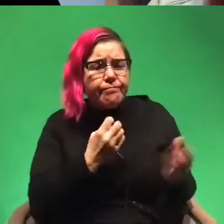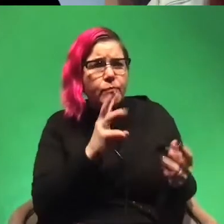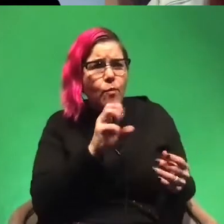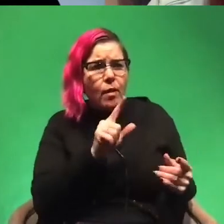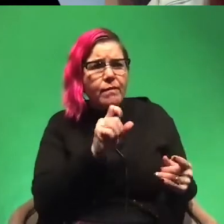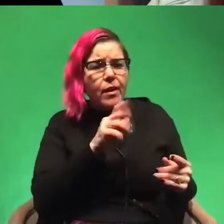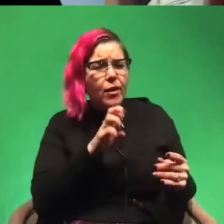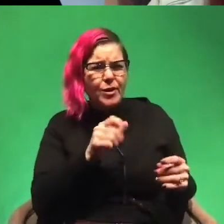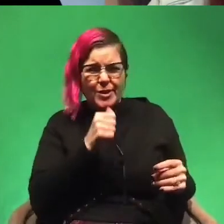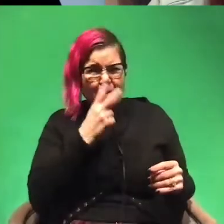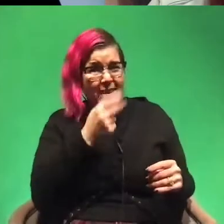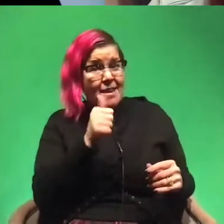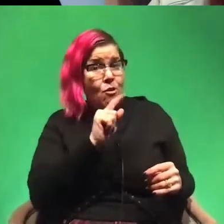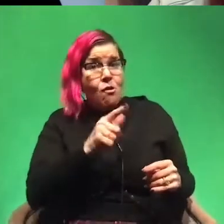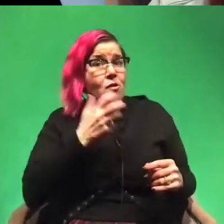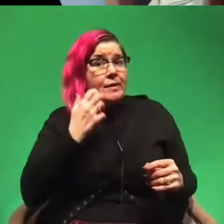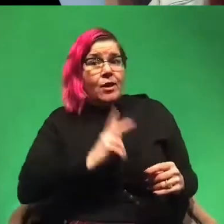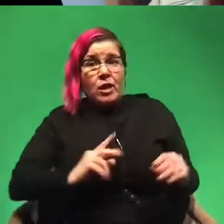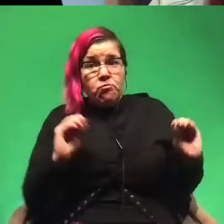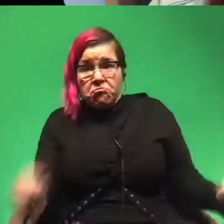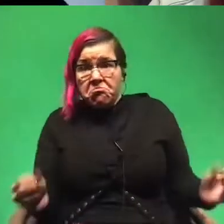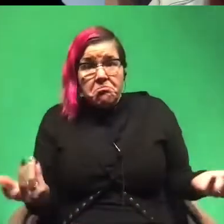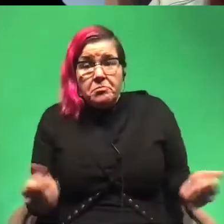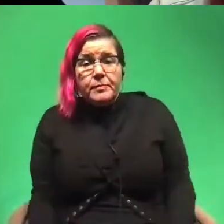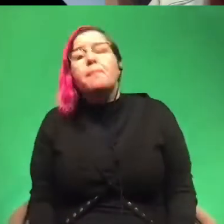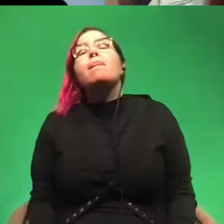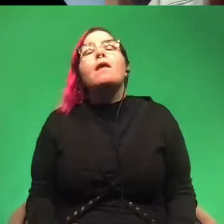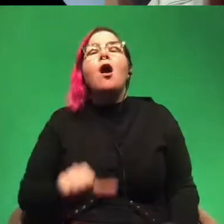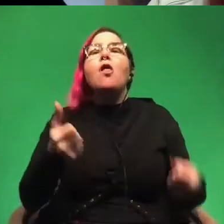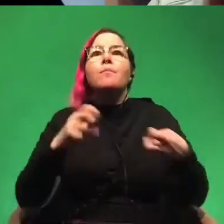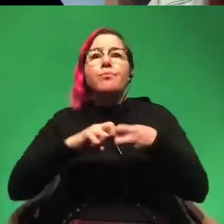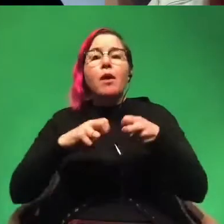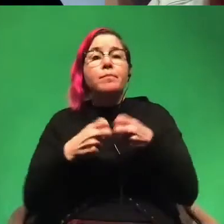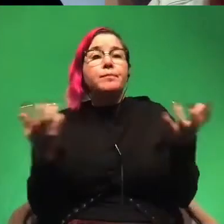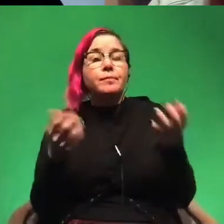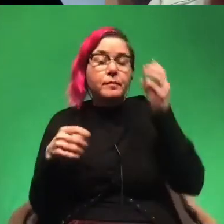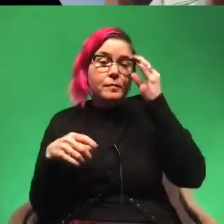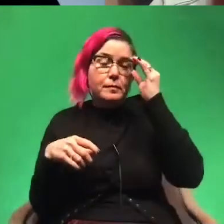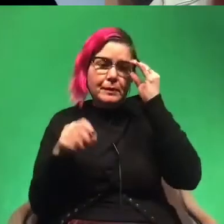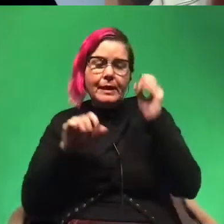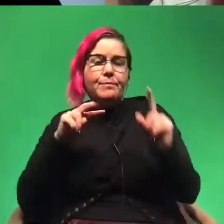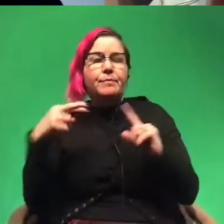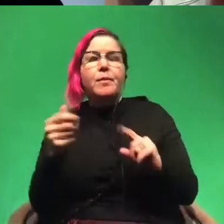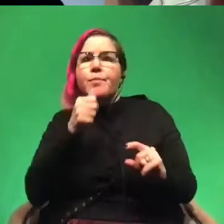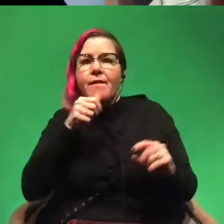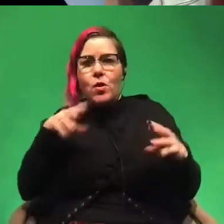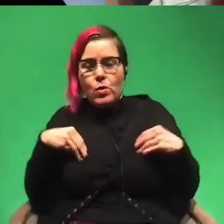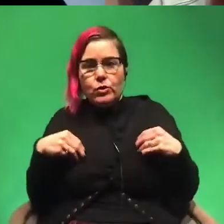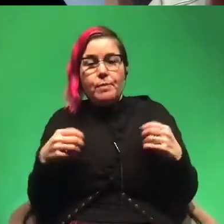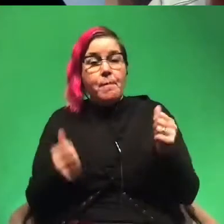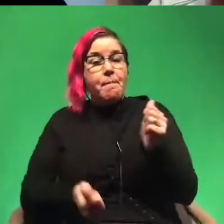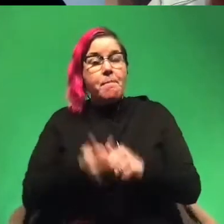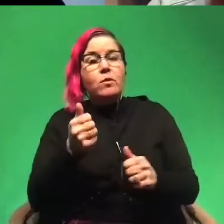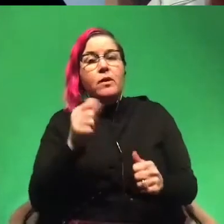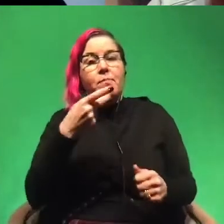don't see that at all in Tiger King. Other things that are hugely problematic from that standpoint with private ownership is that a majority of the pens